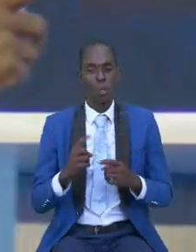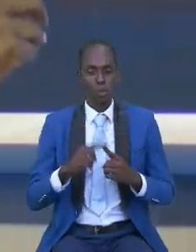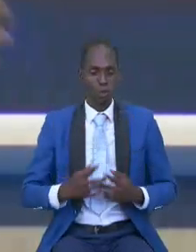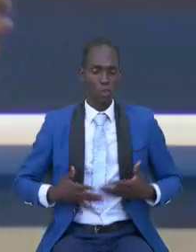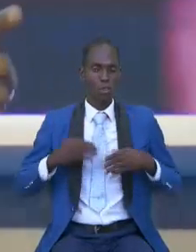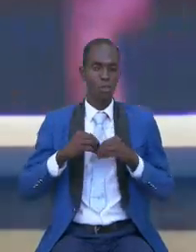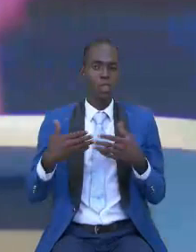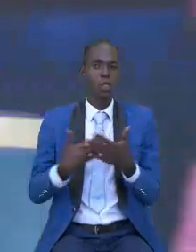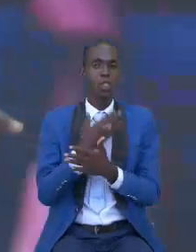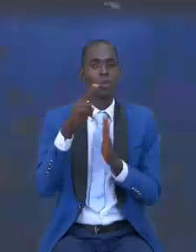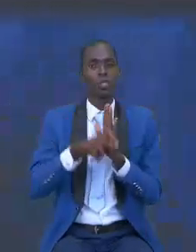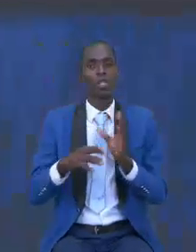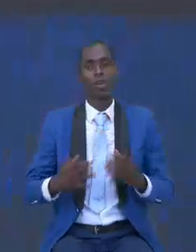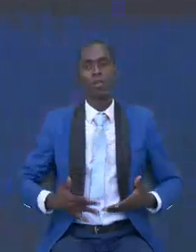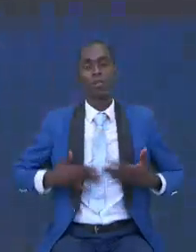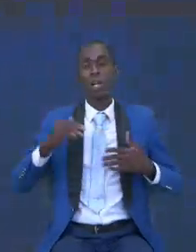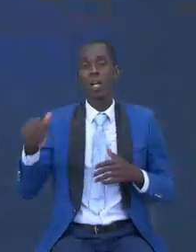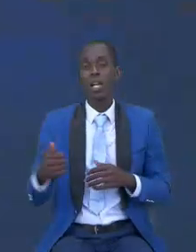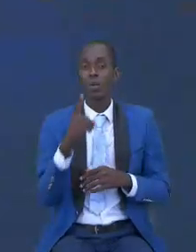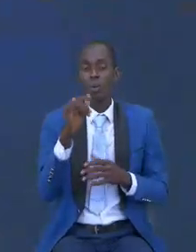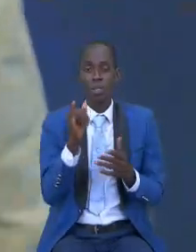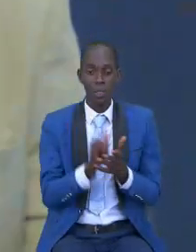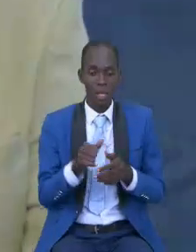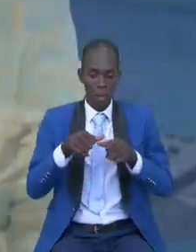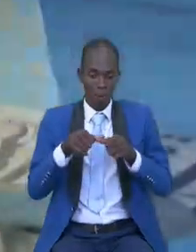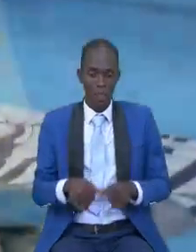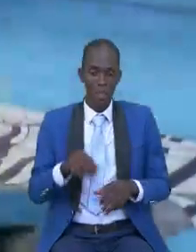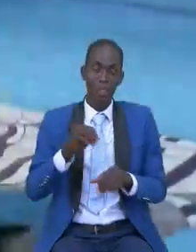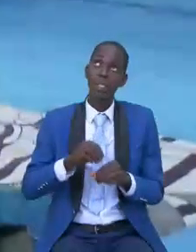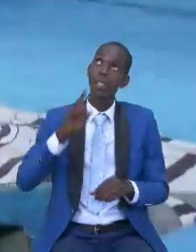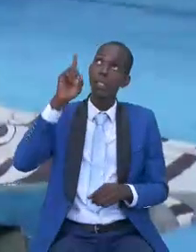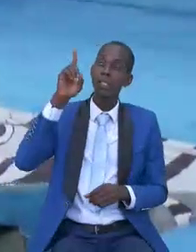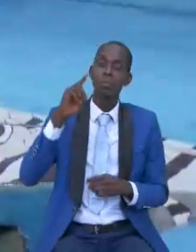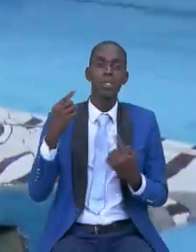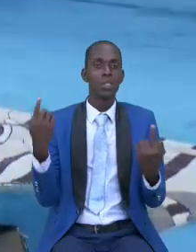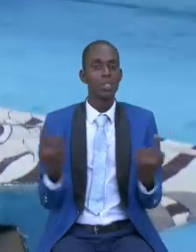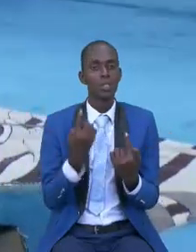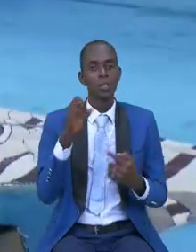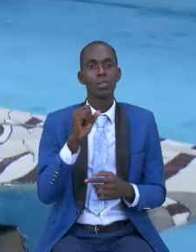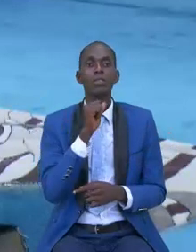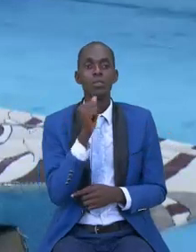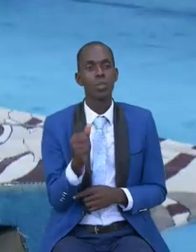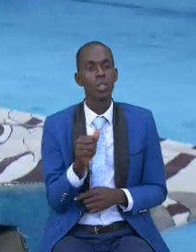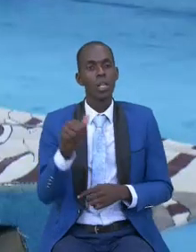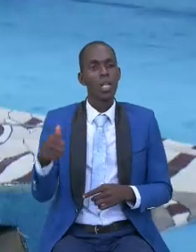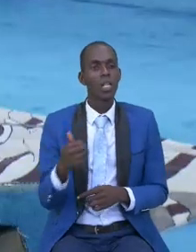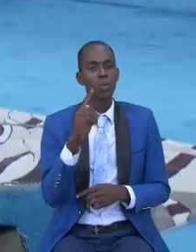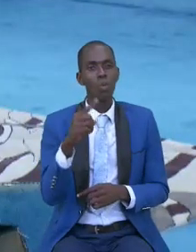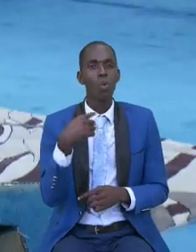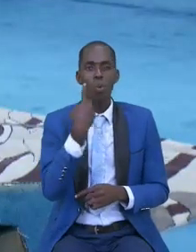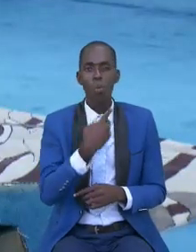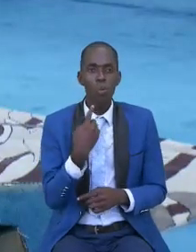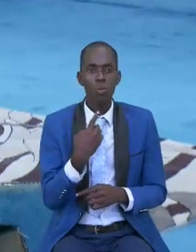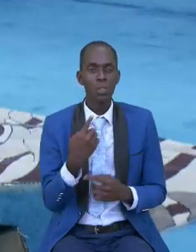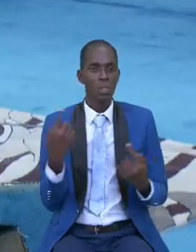life. Whosoever abideth in him sinneth not. Whosoever sinneth